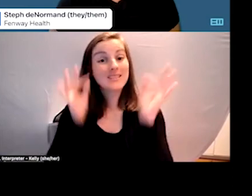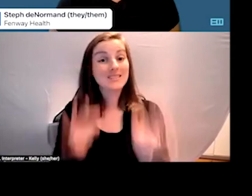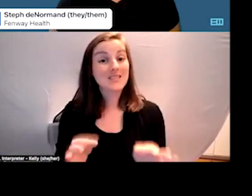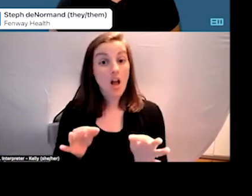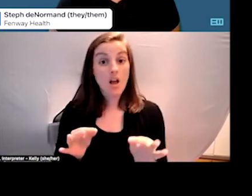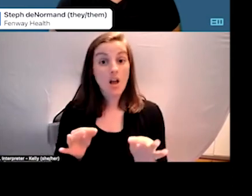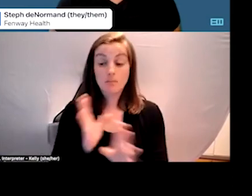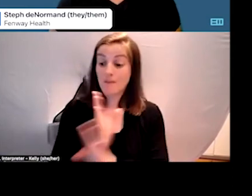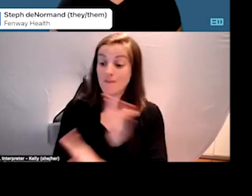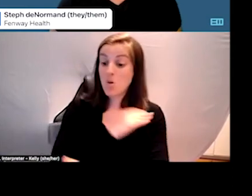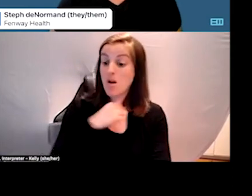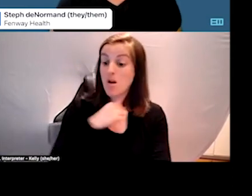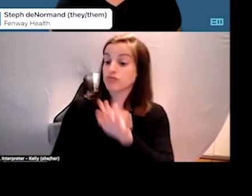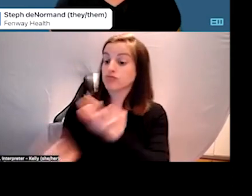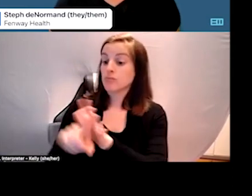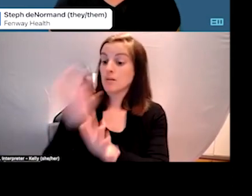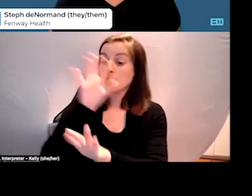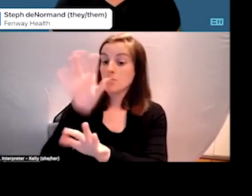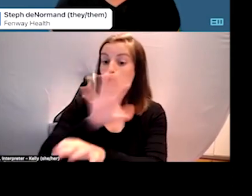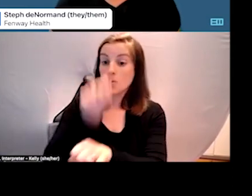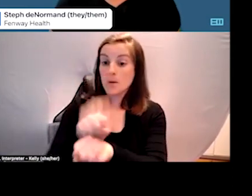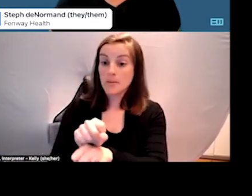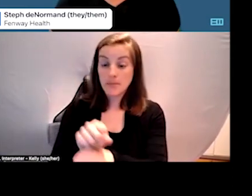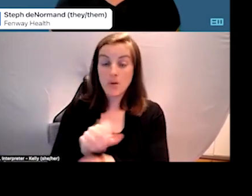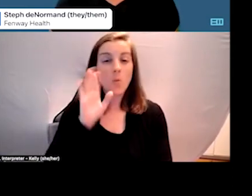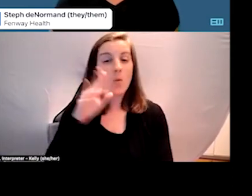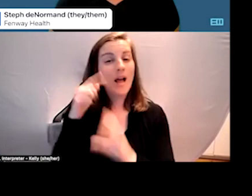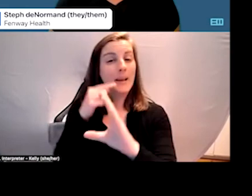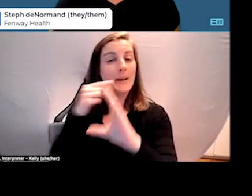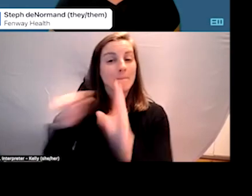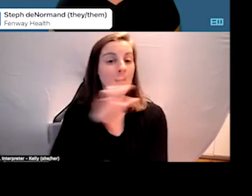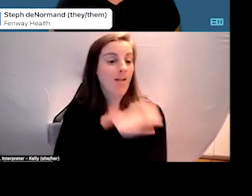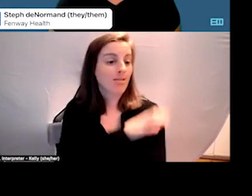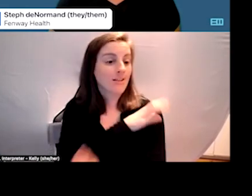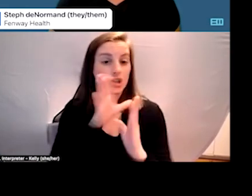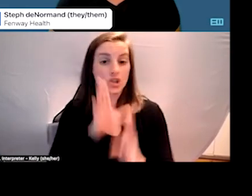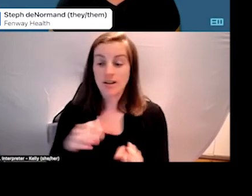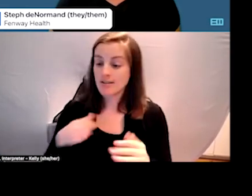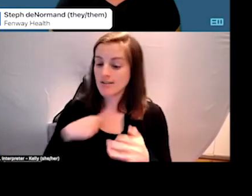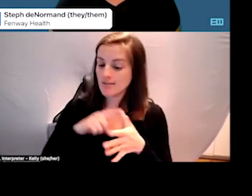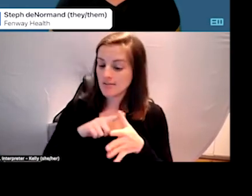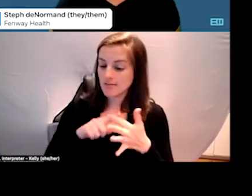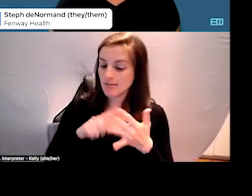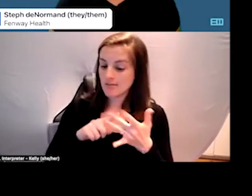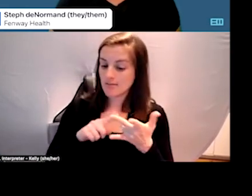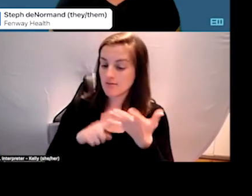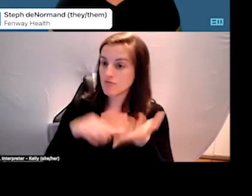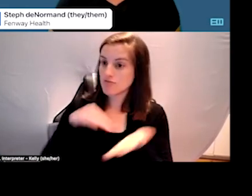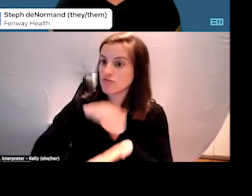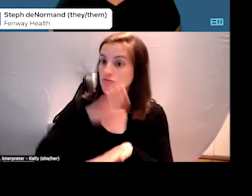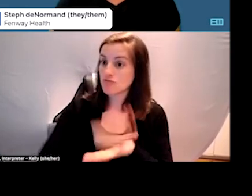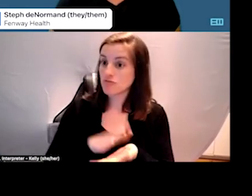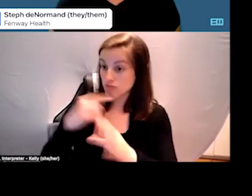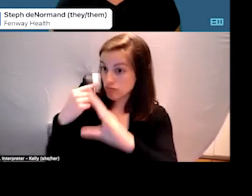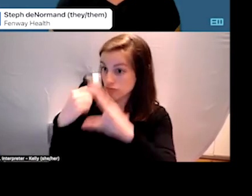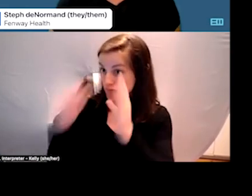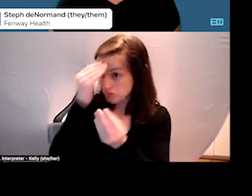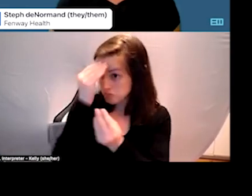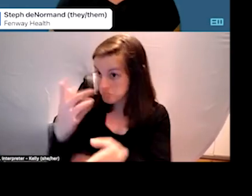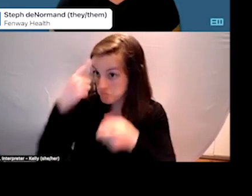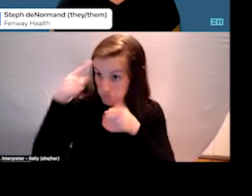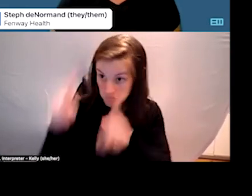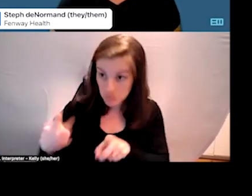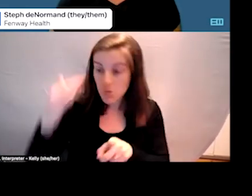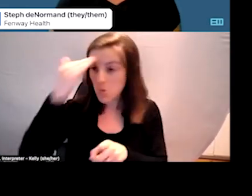to say, hey, these are my priorities for this visit that's coming up. I want to make sure that I have it written down and we both have it, so that we